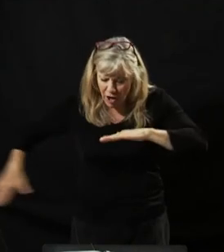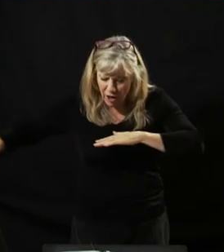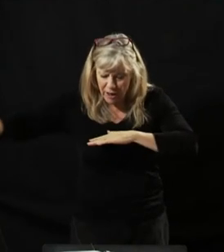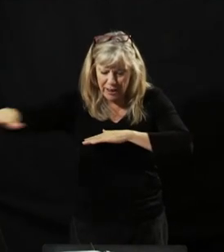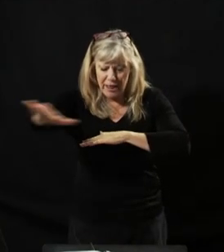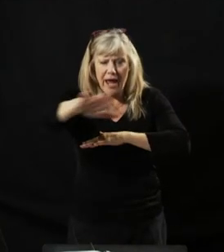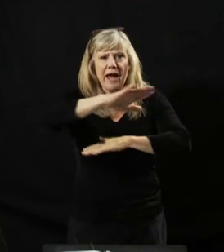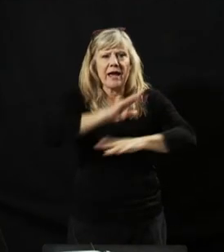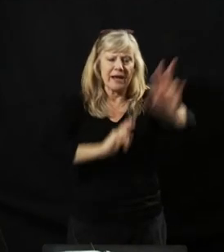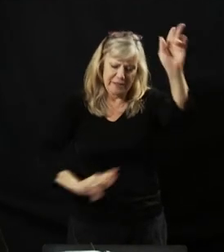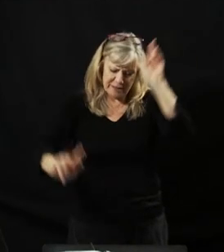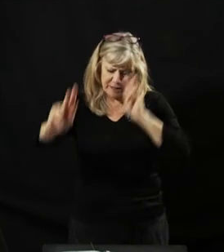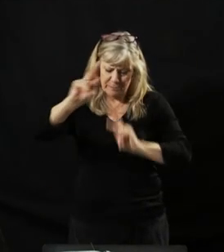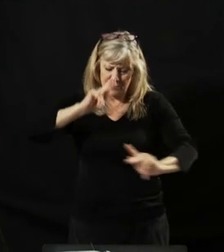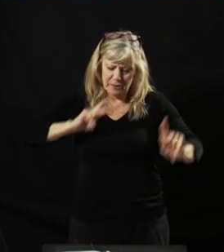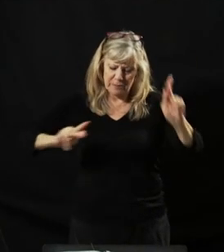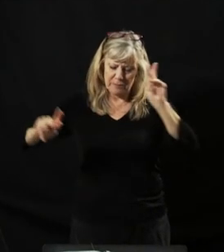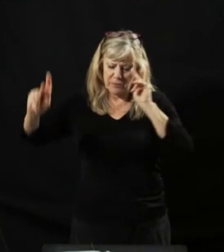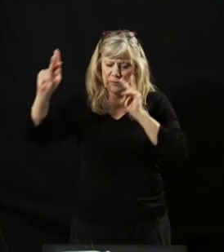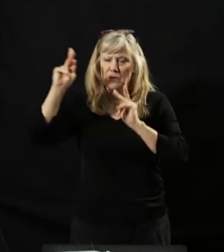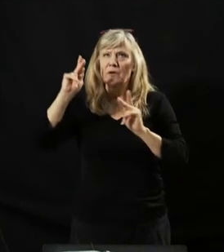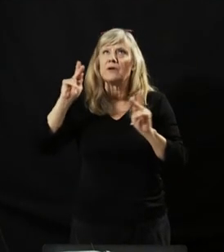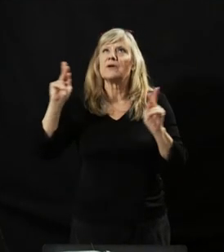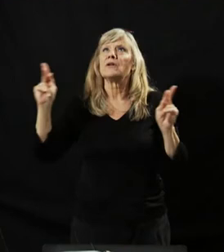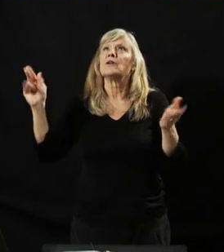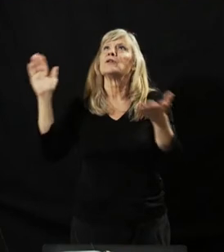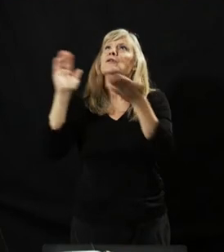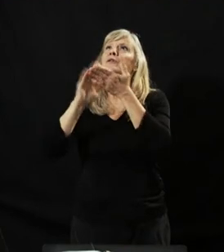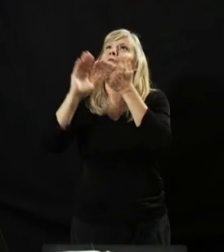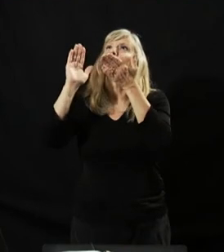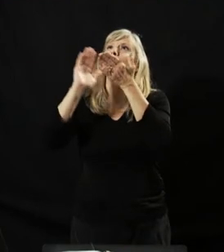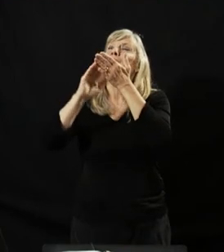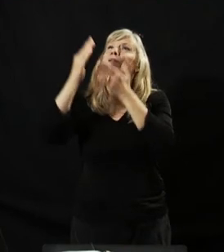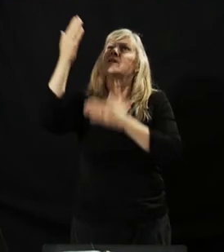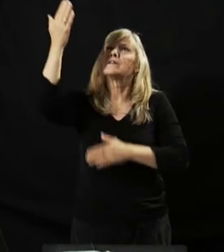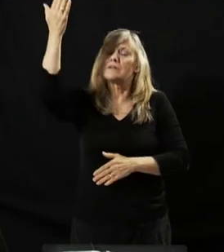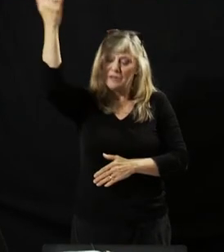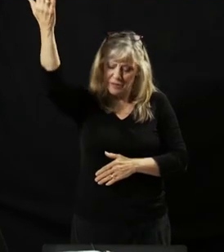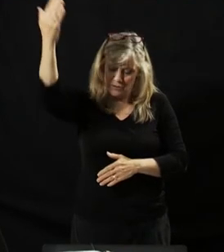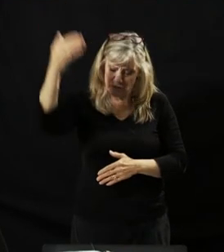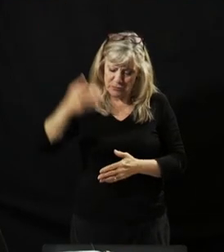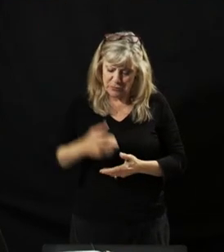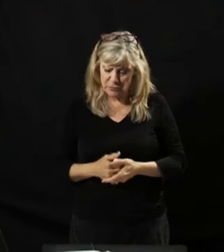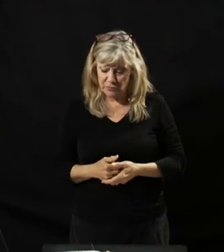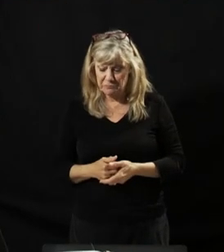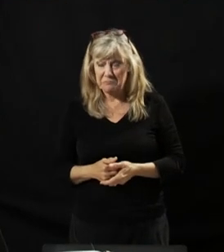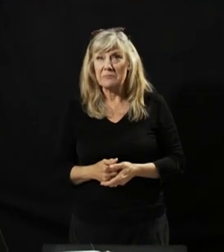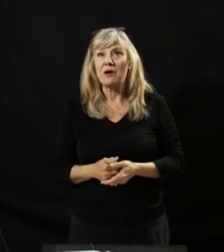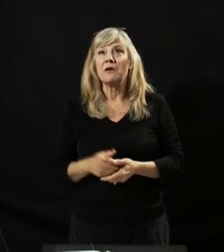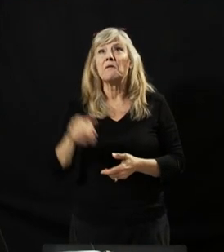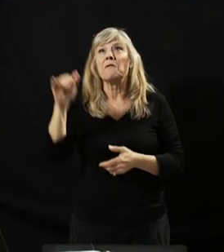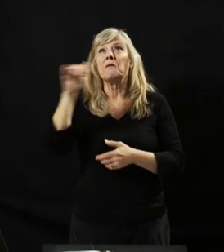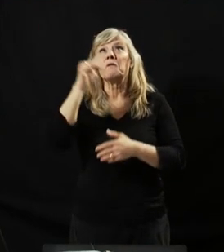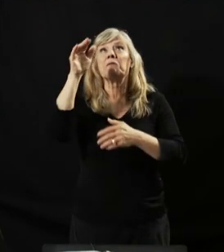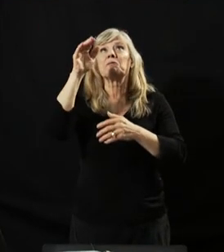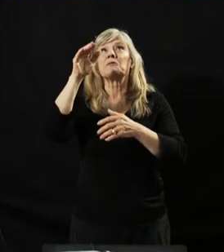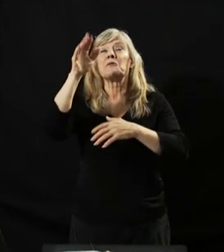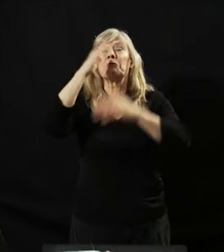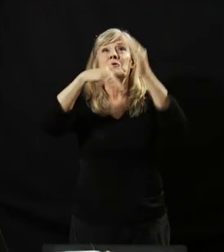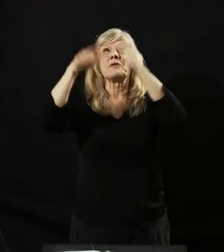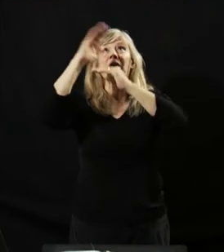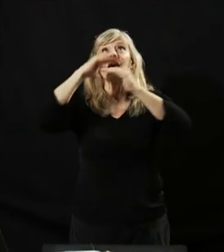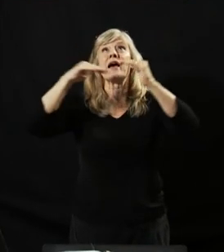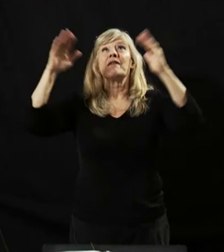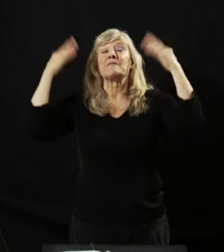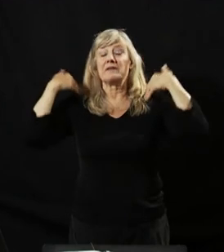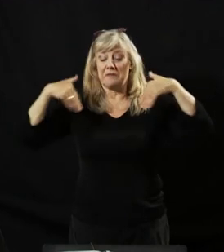every people exalts in your praise, and even the heavenly powers with the